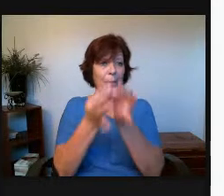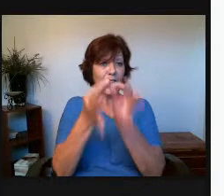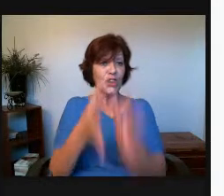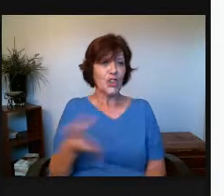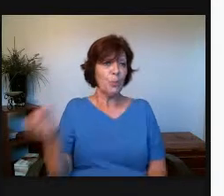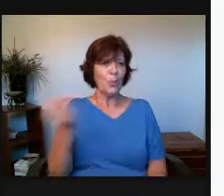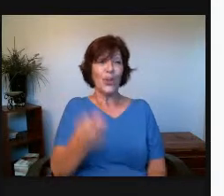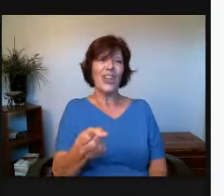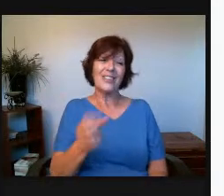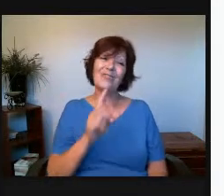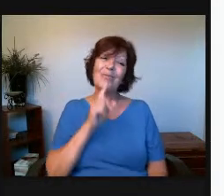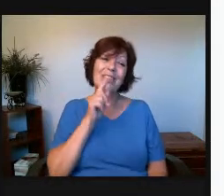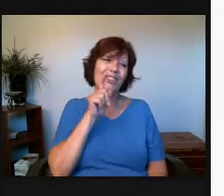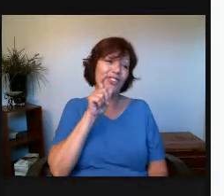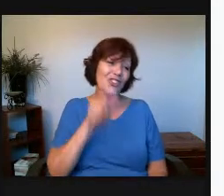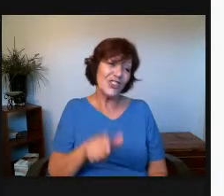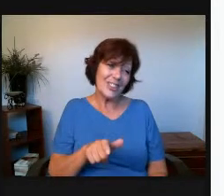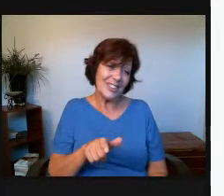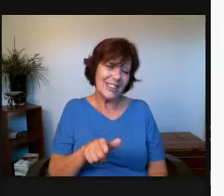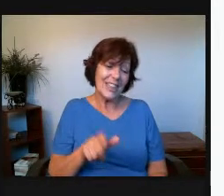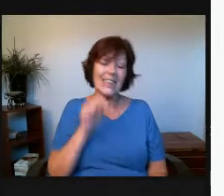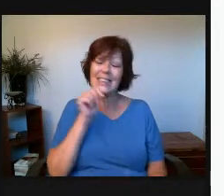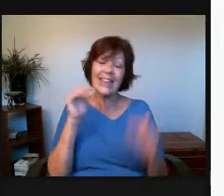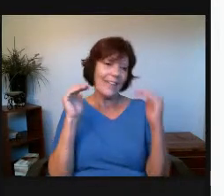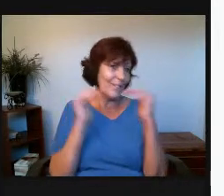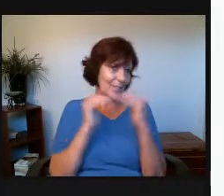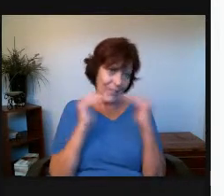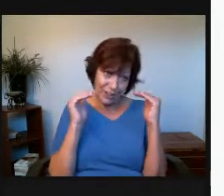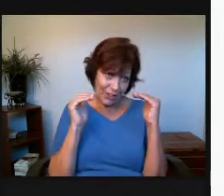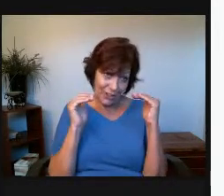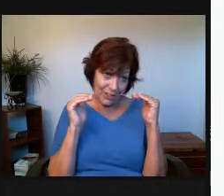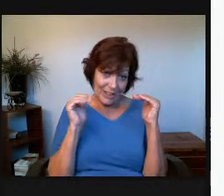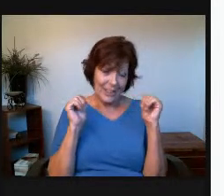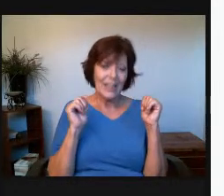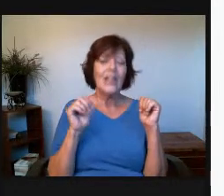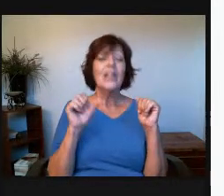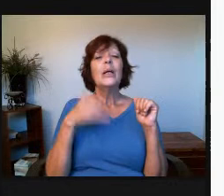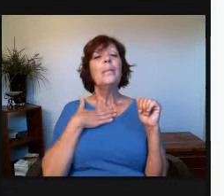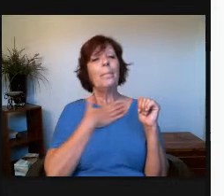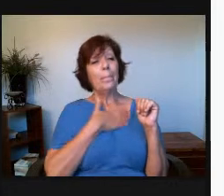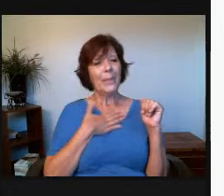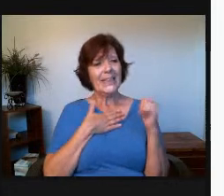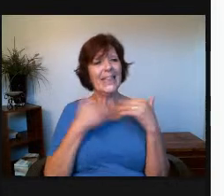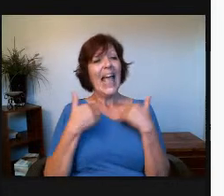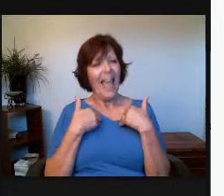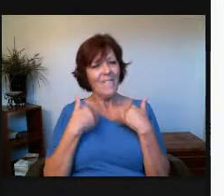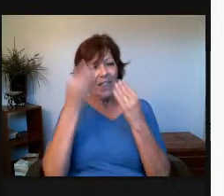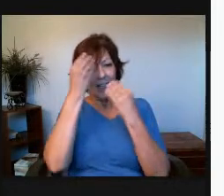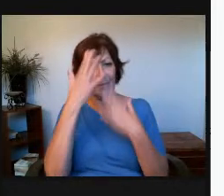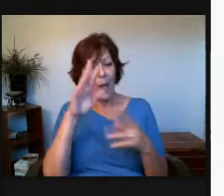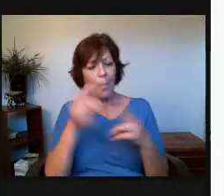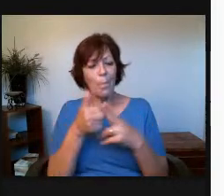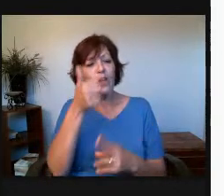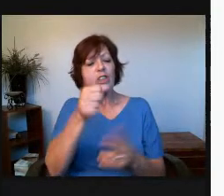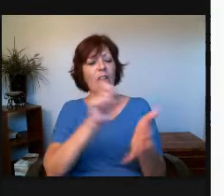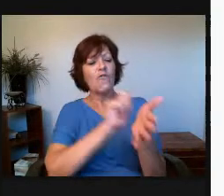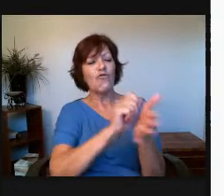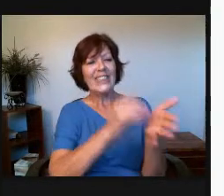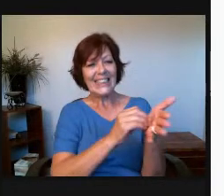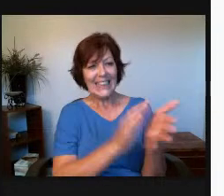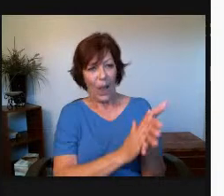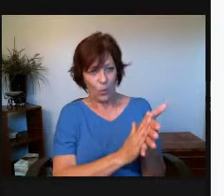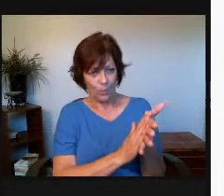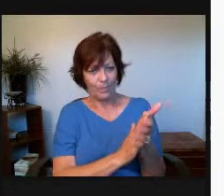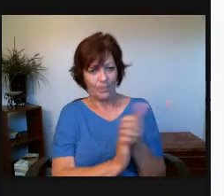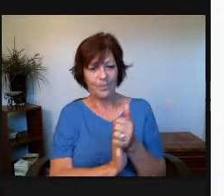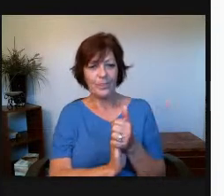really shouldn't be in, and that's really an unfair expectation for them. So please have key information about yourself written down. Okay,